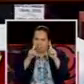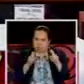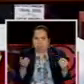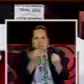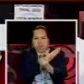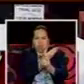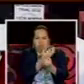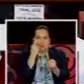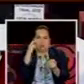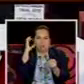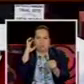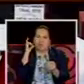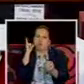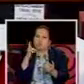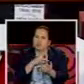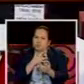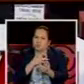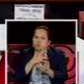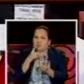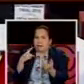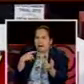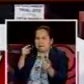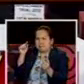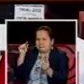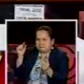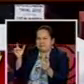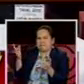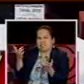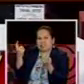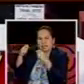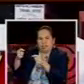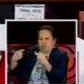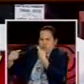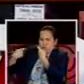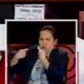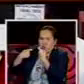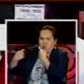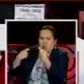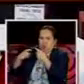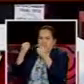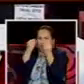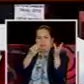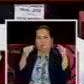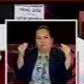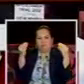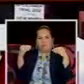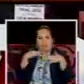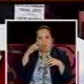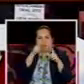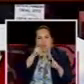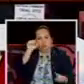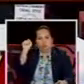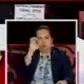it was an attempt to control or to scare the Supreme Court. Kaya hindi